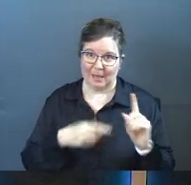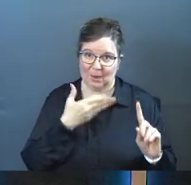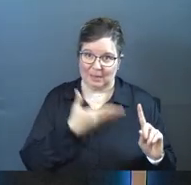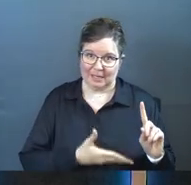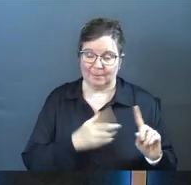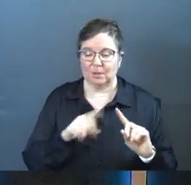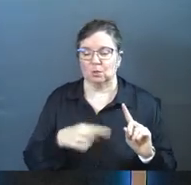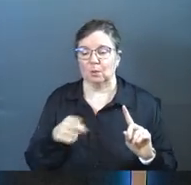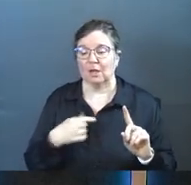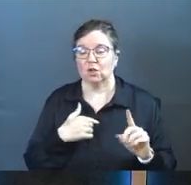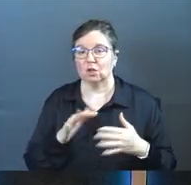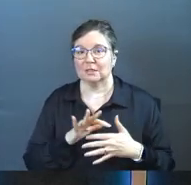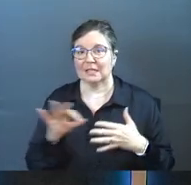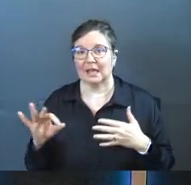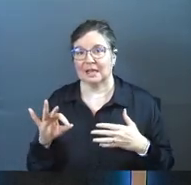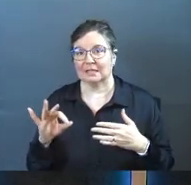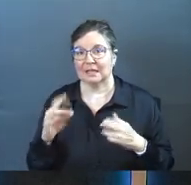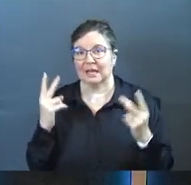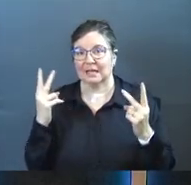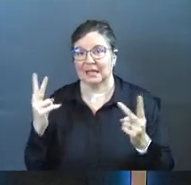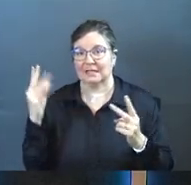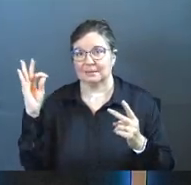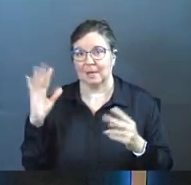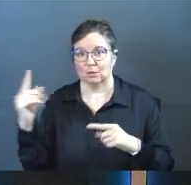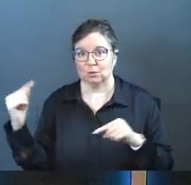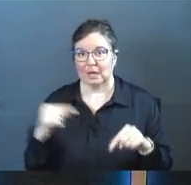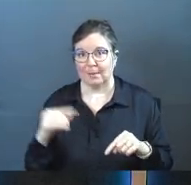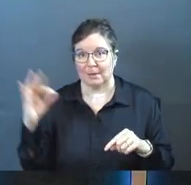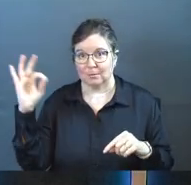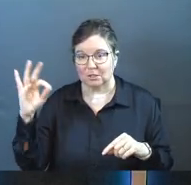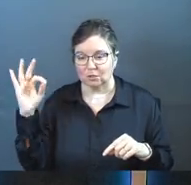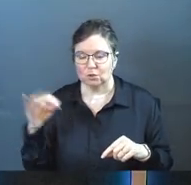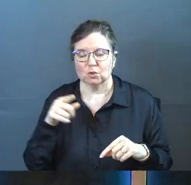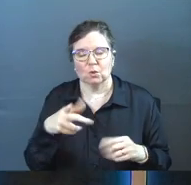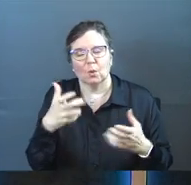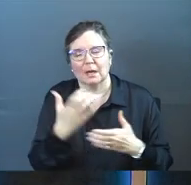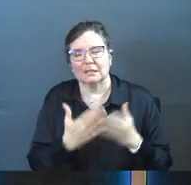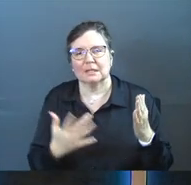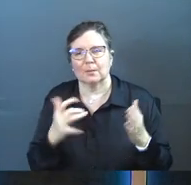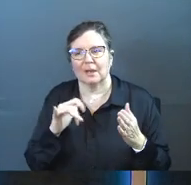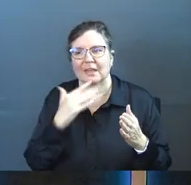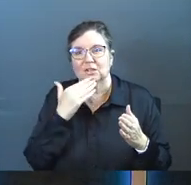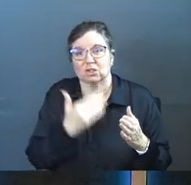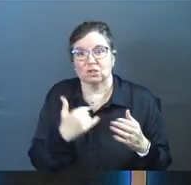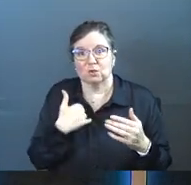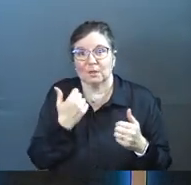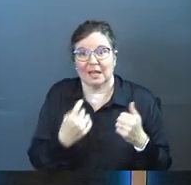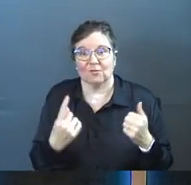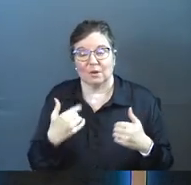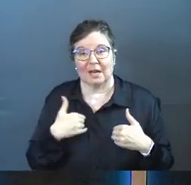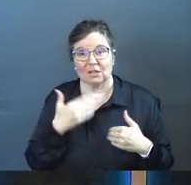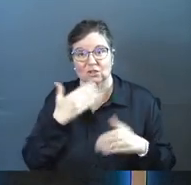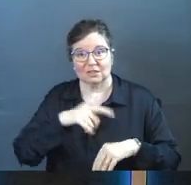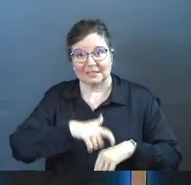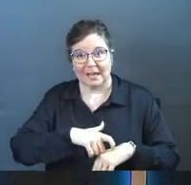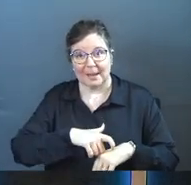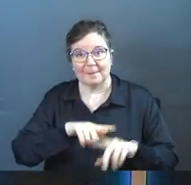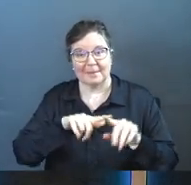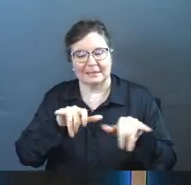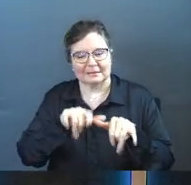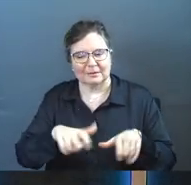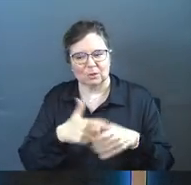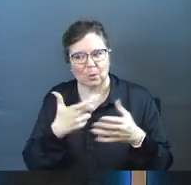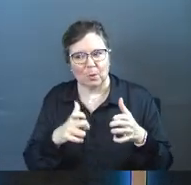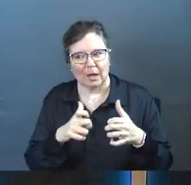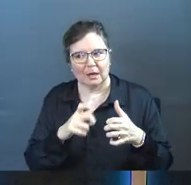him. And whenever you're selecting guest pastors to come in and preach, you want somebody that's good so that everybody has a good time. But